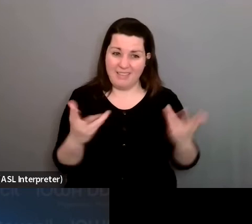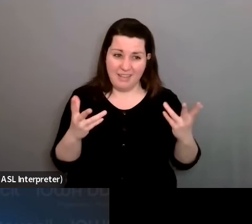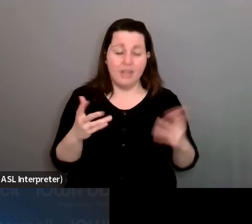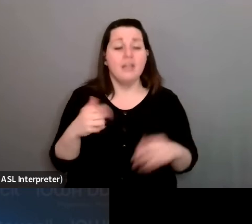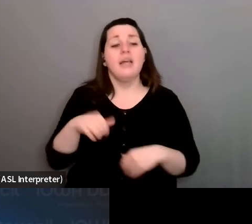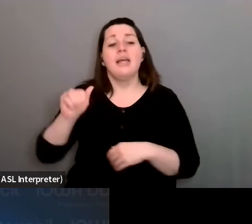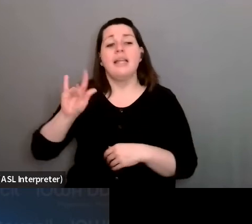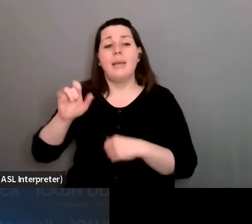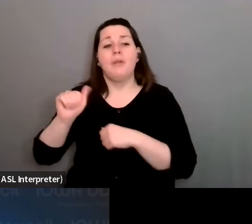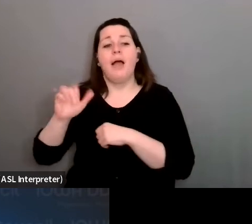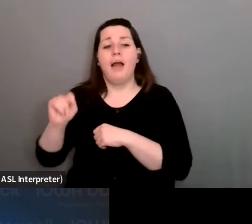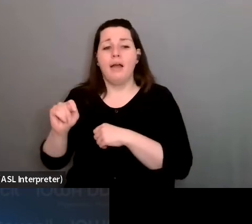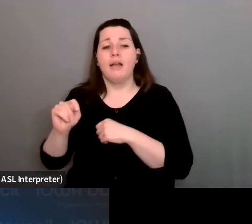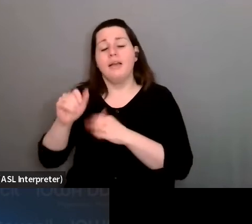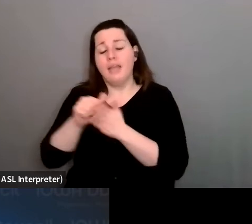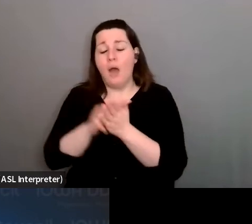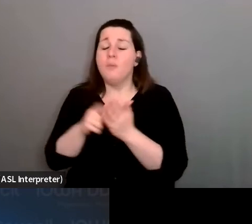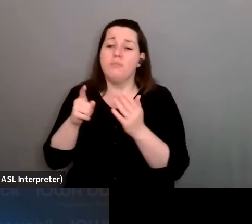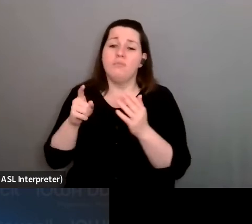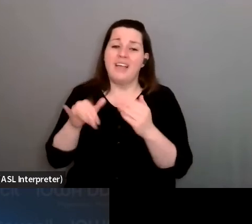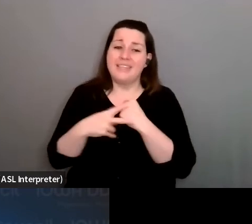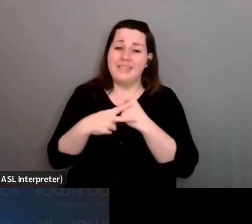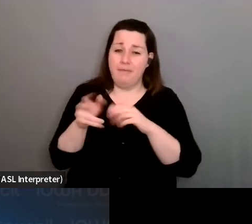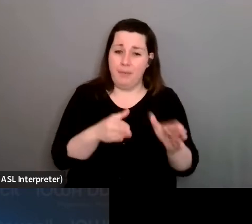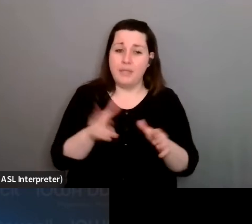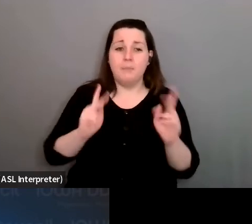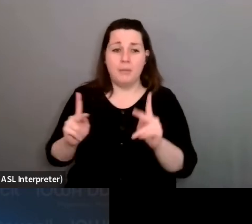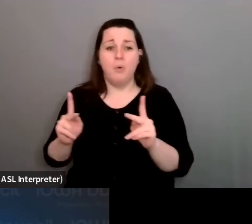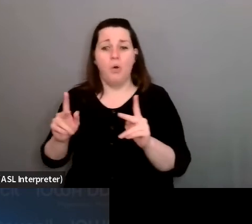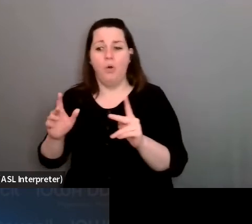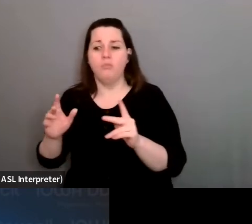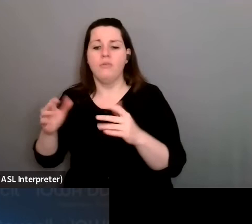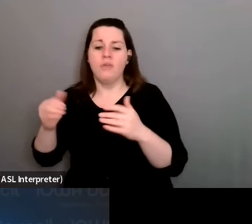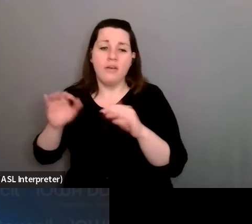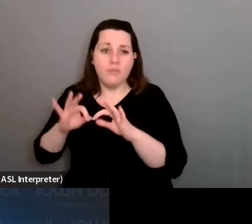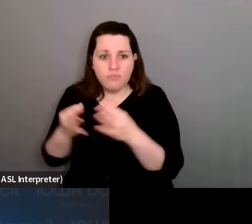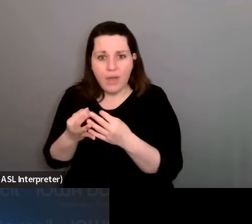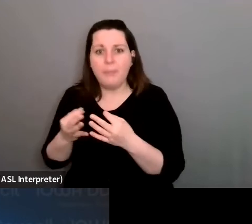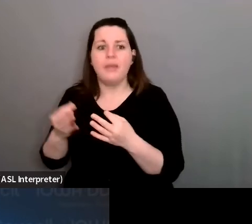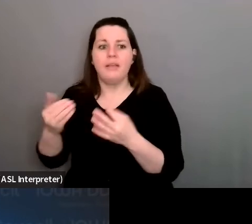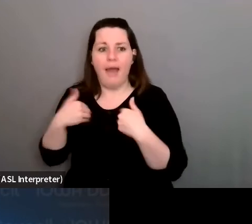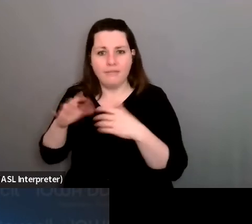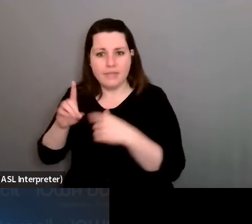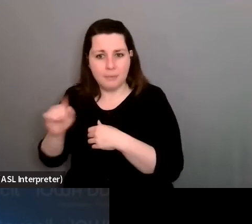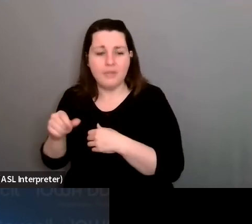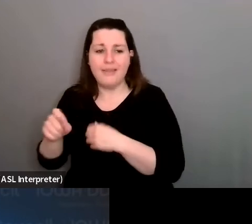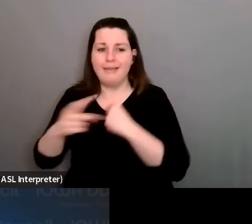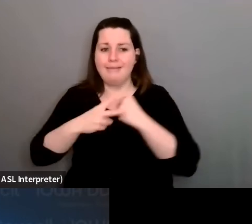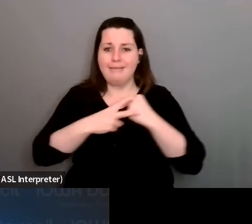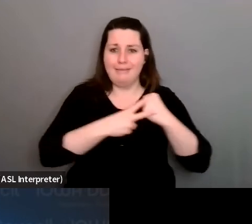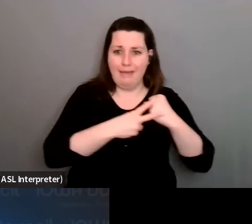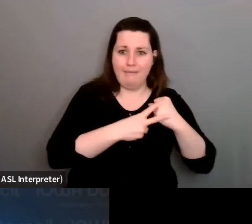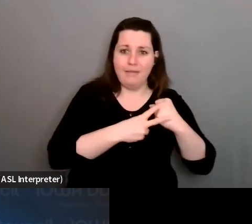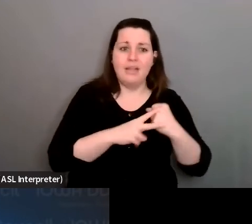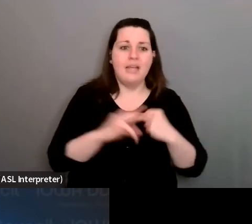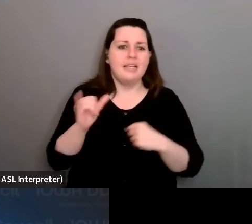that people with disabilities or their families can use to save for someone with a disability the same way that people can save